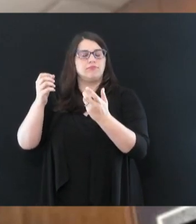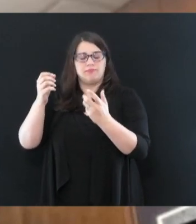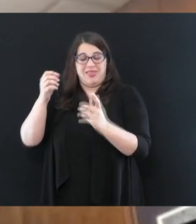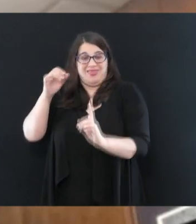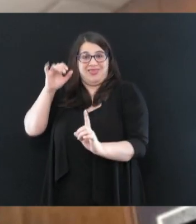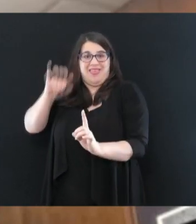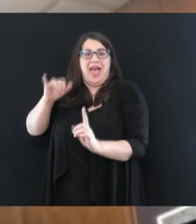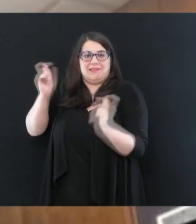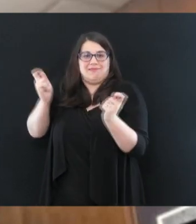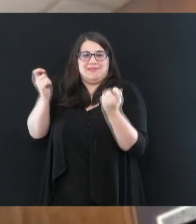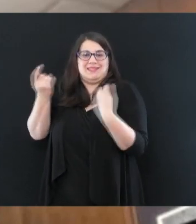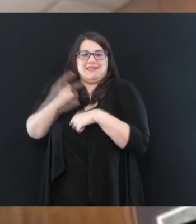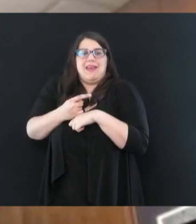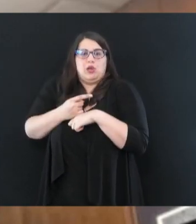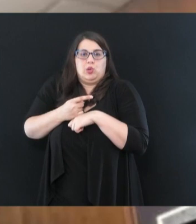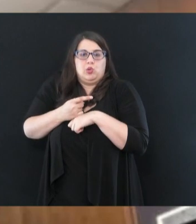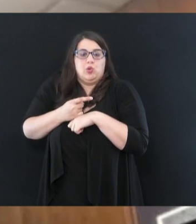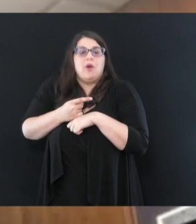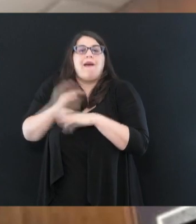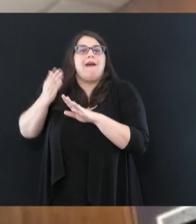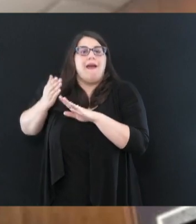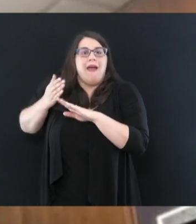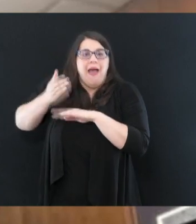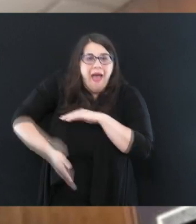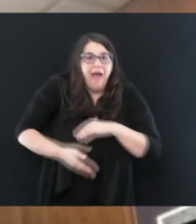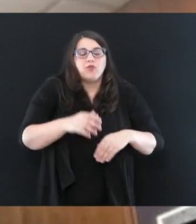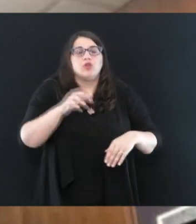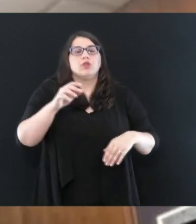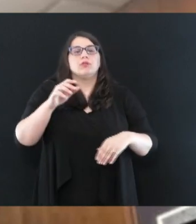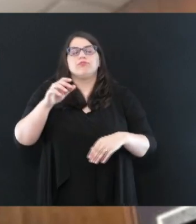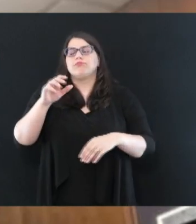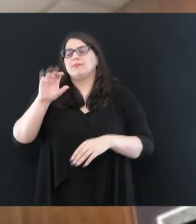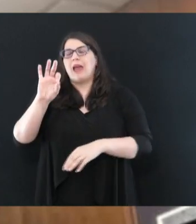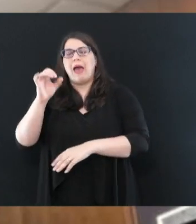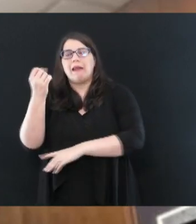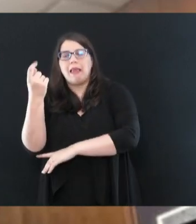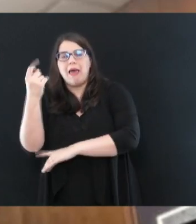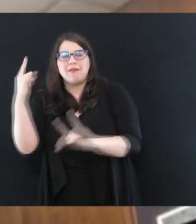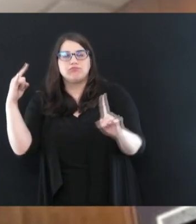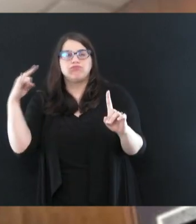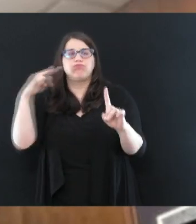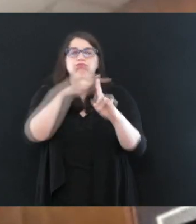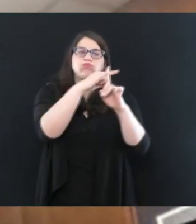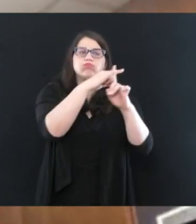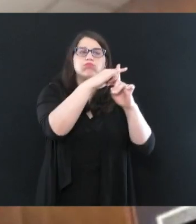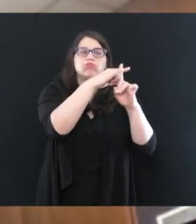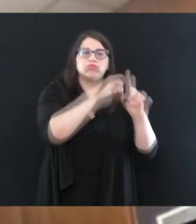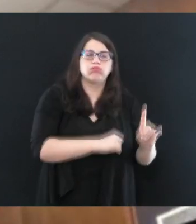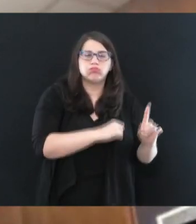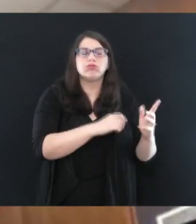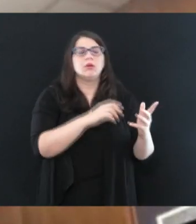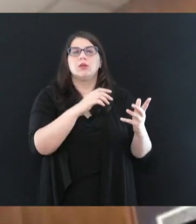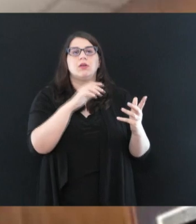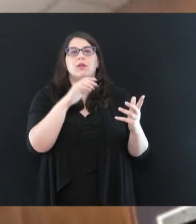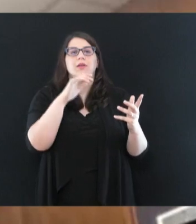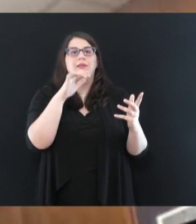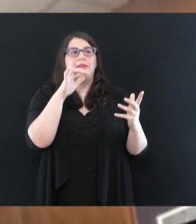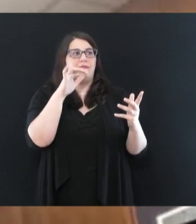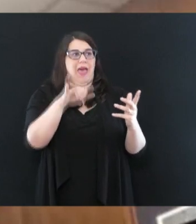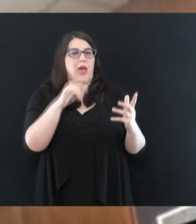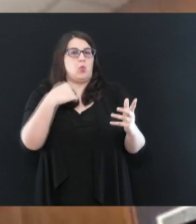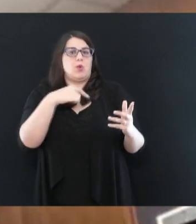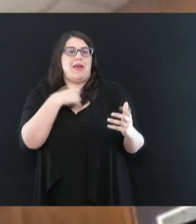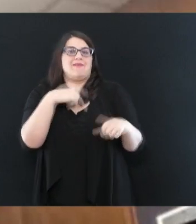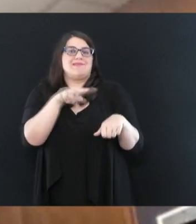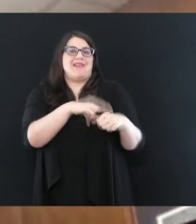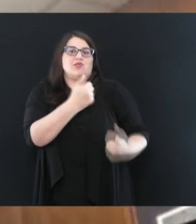September 11th, 2001 attack was a West Virginia National Guard Special Forces company led by some folks